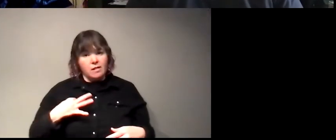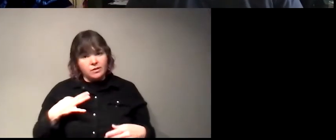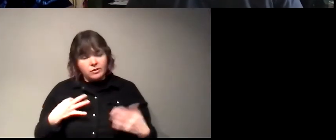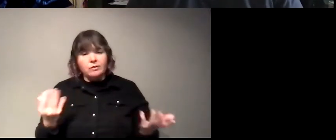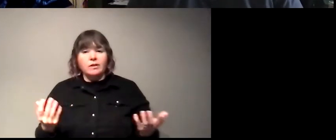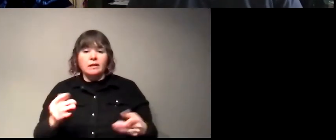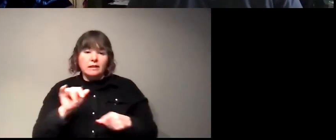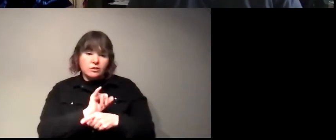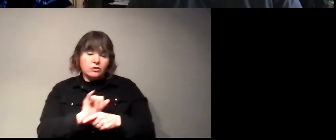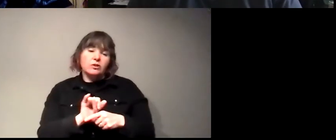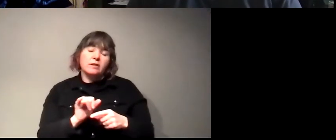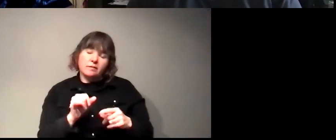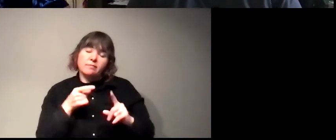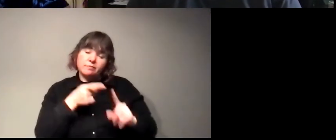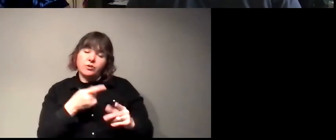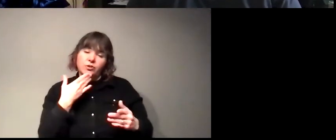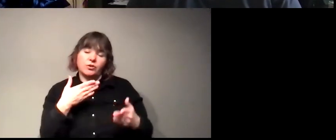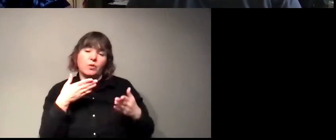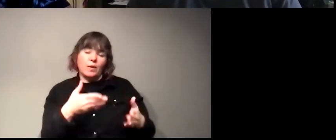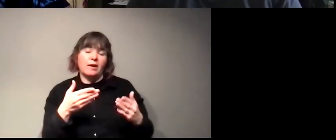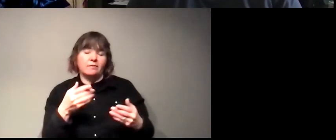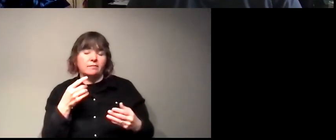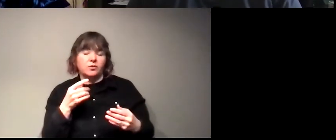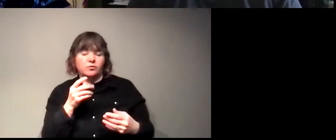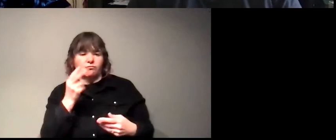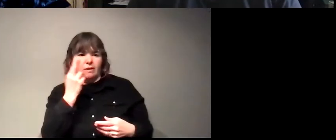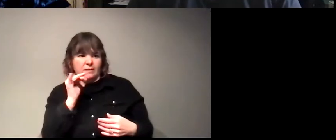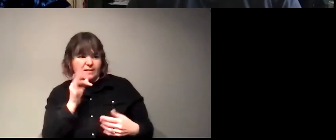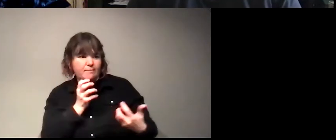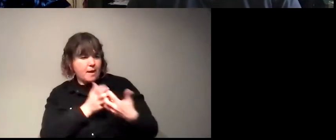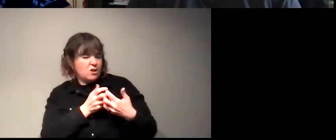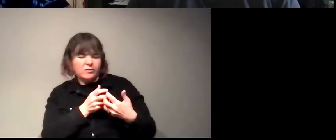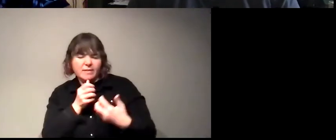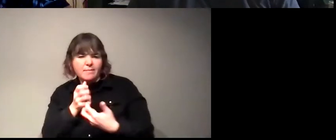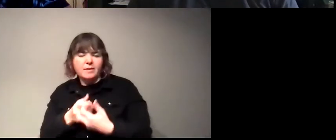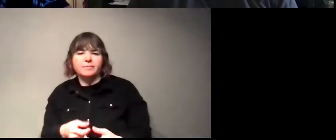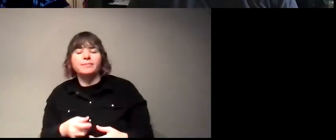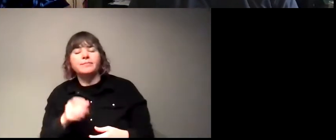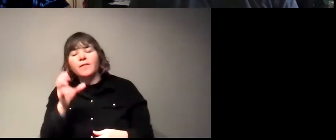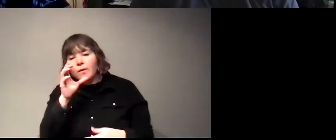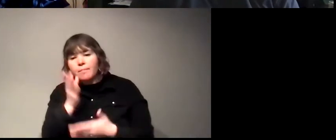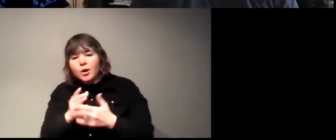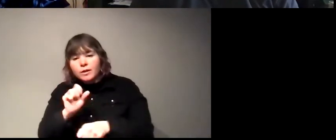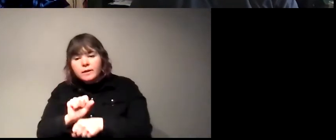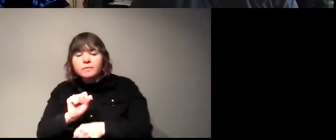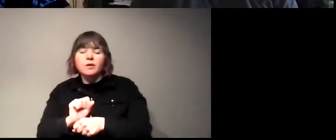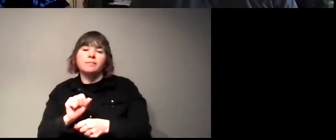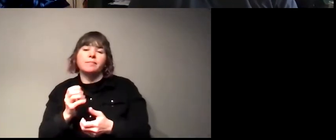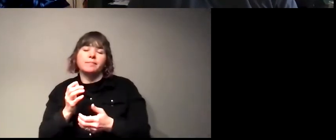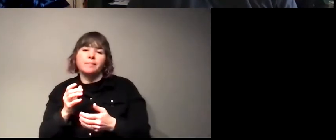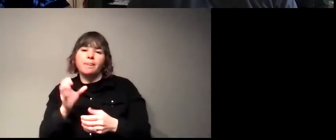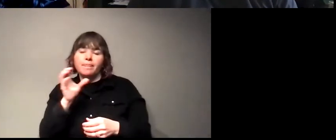doing intern be a good one if it's for you. And then of course, part-time jobs, getting to know people in the